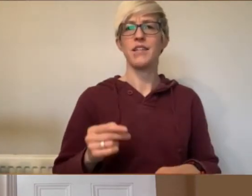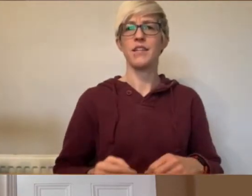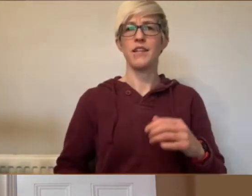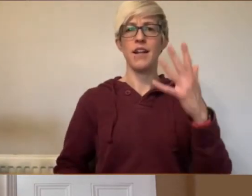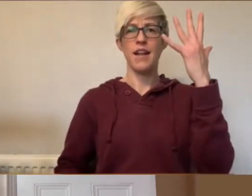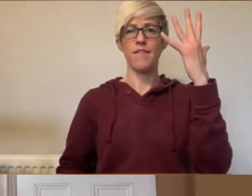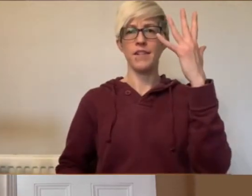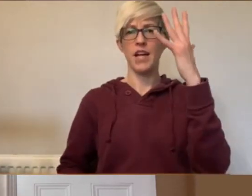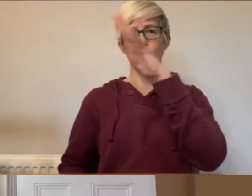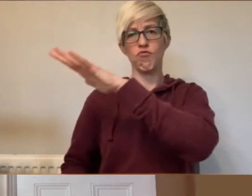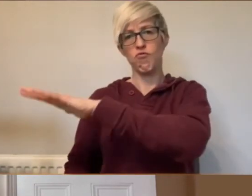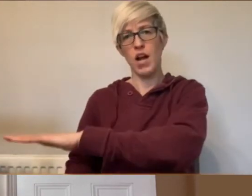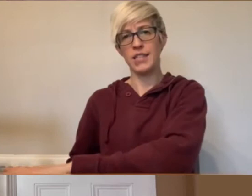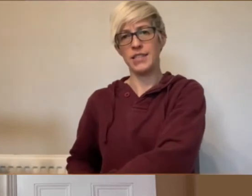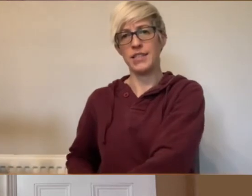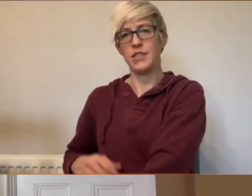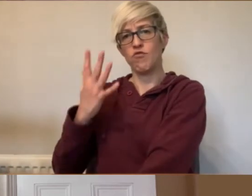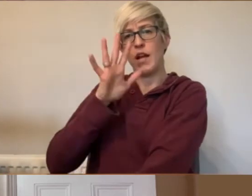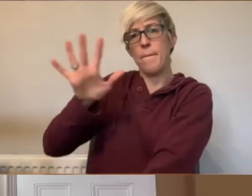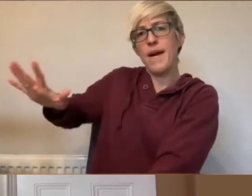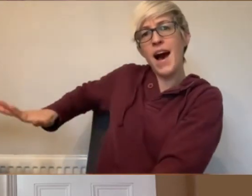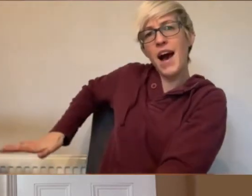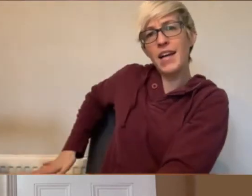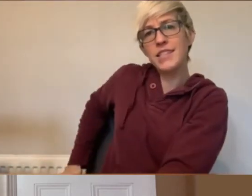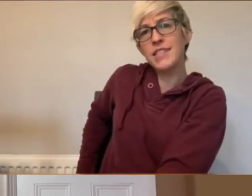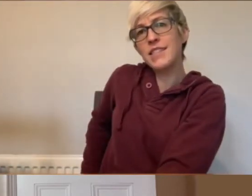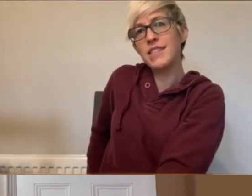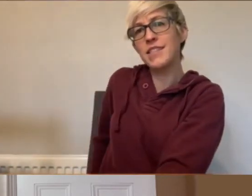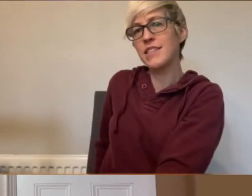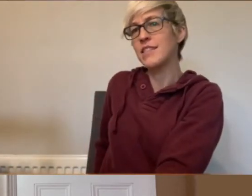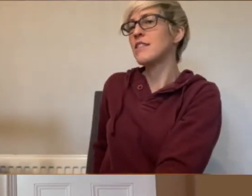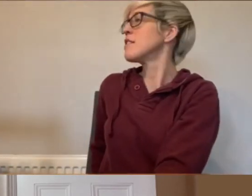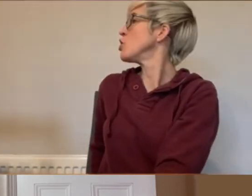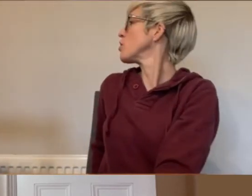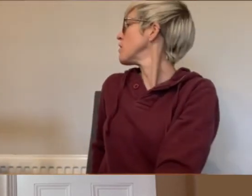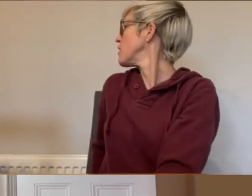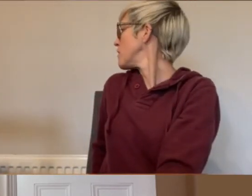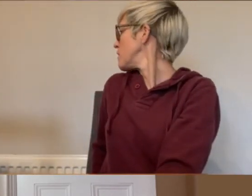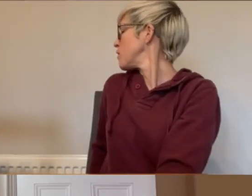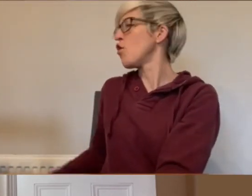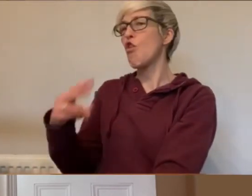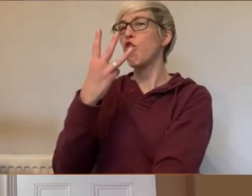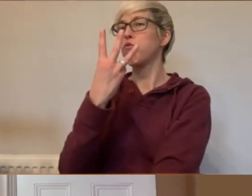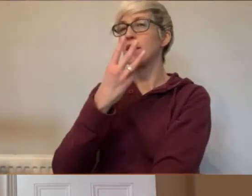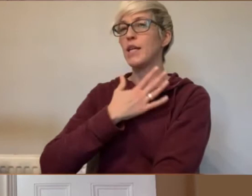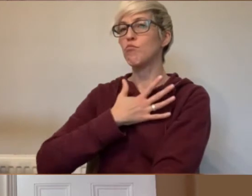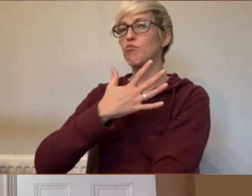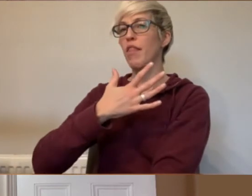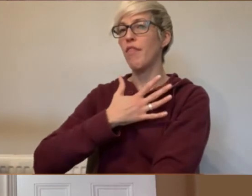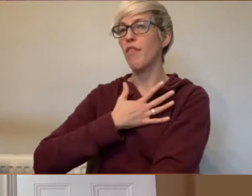So left hand on right knee, right hand behind, looking over the right shoulder for three